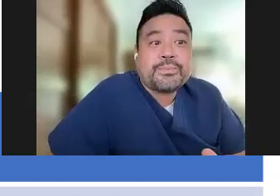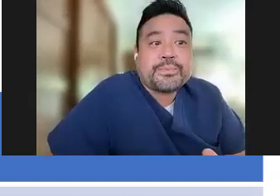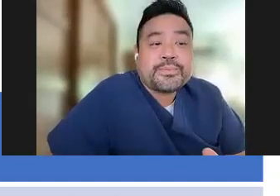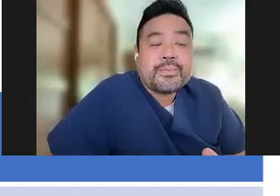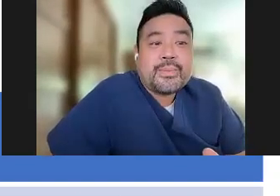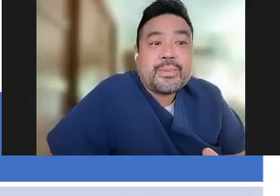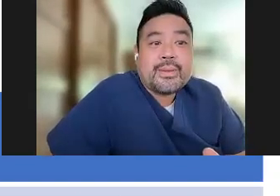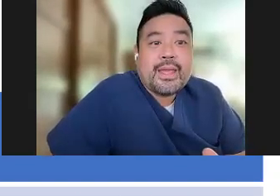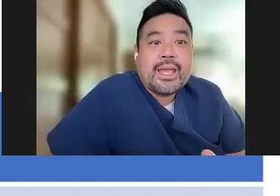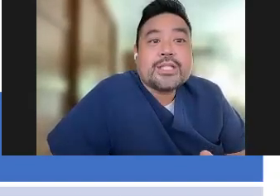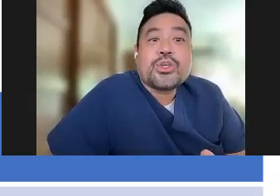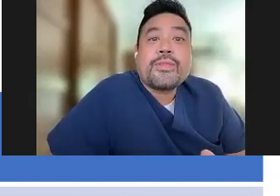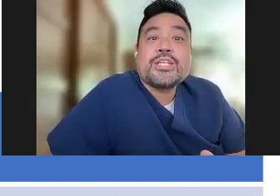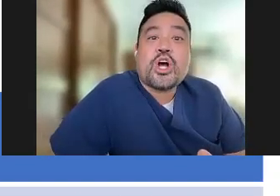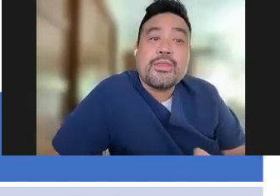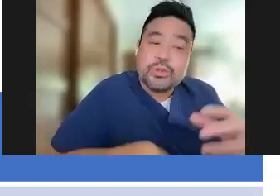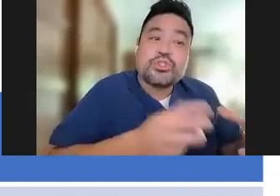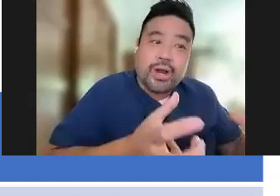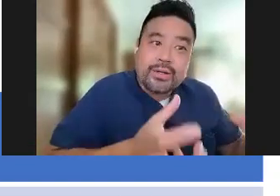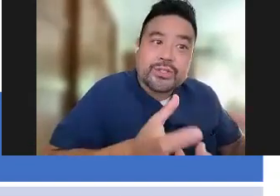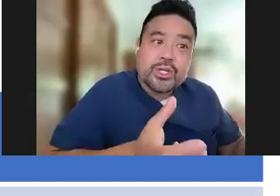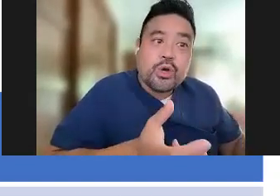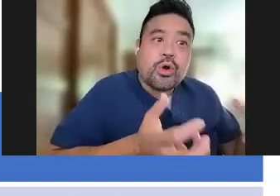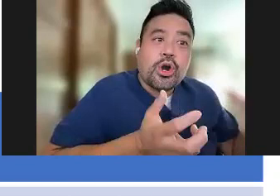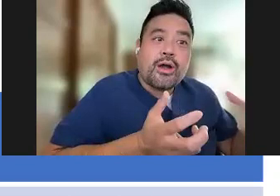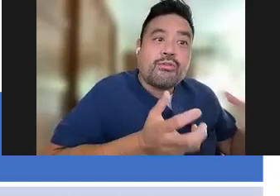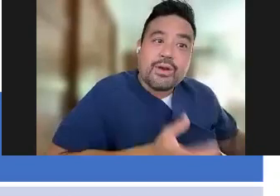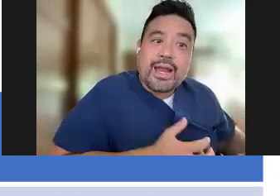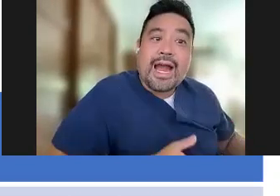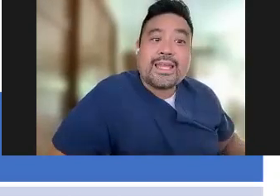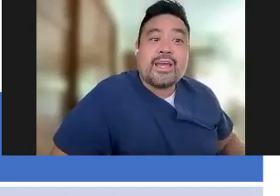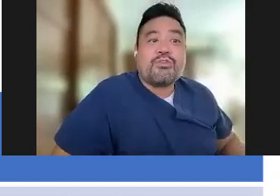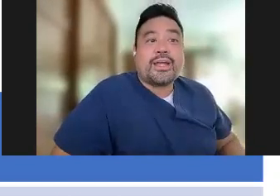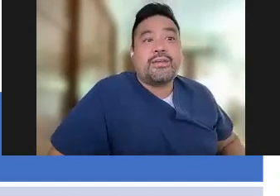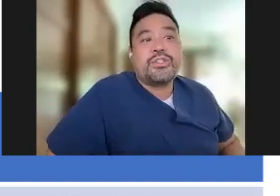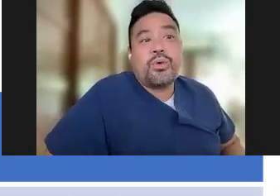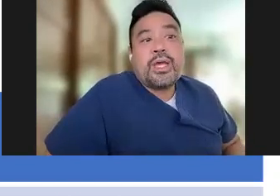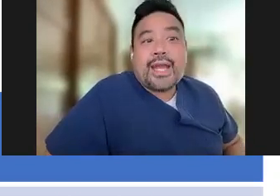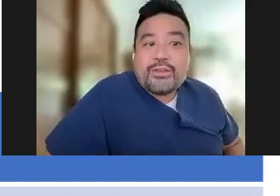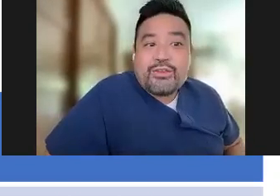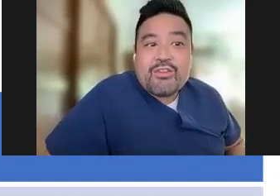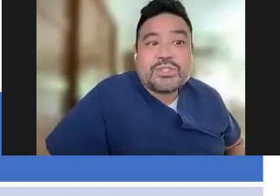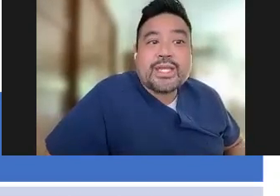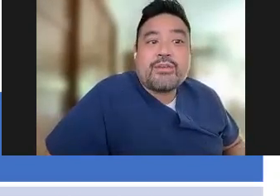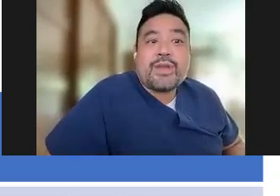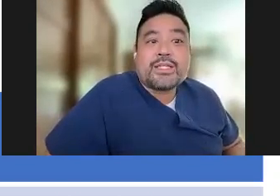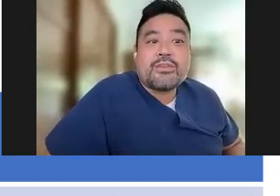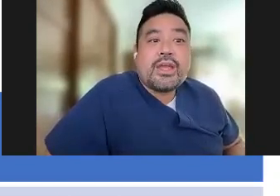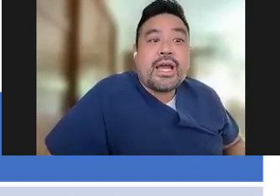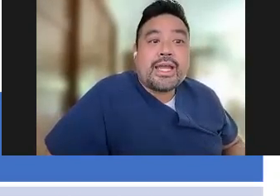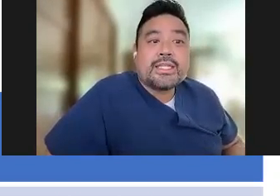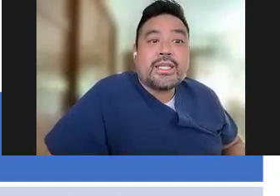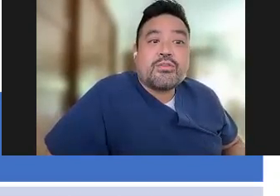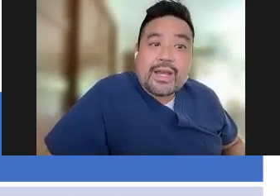well. And so what they saw in those trials were very highly effective. So 95%